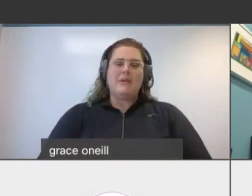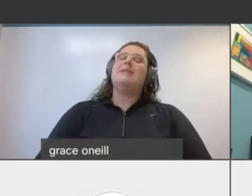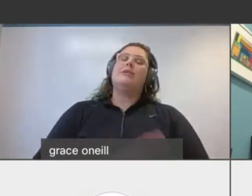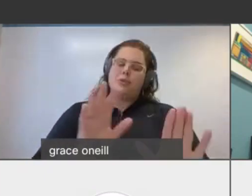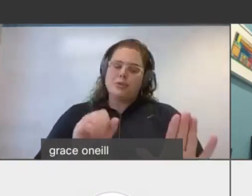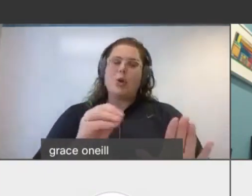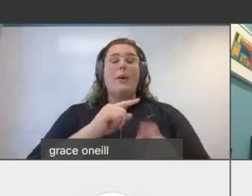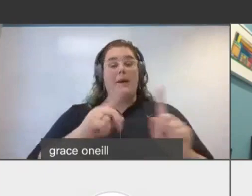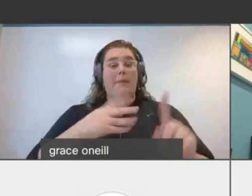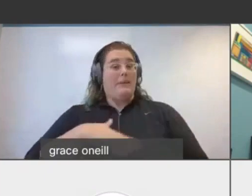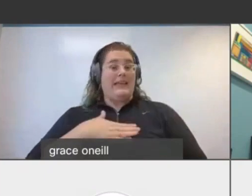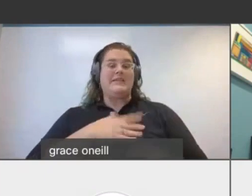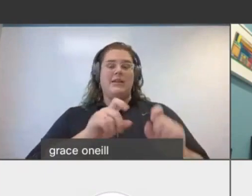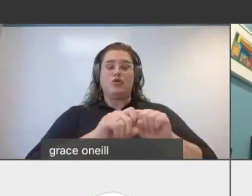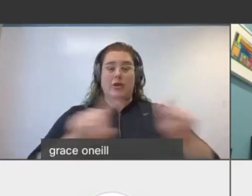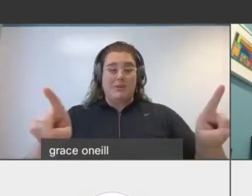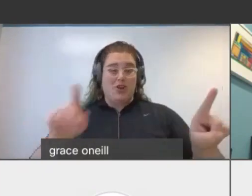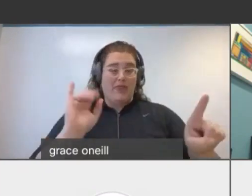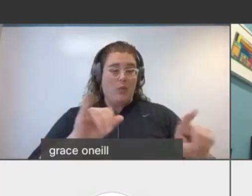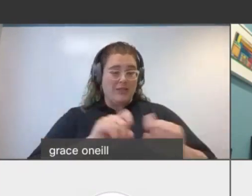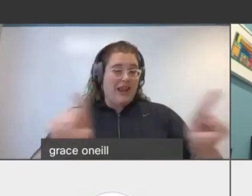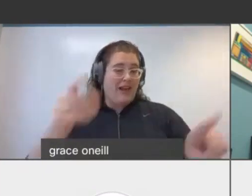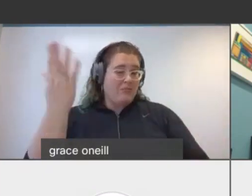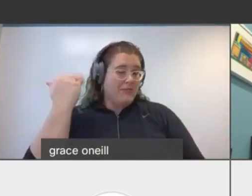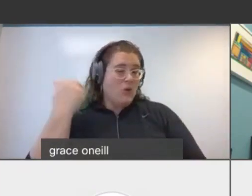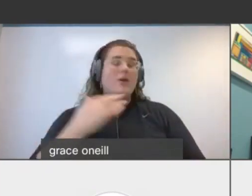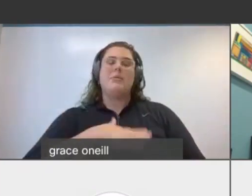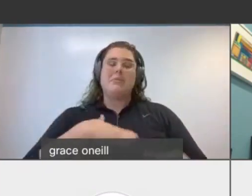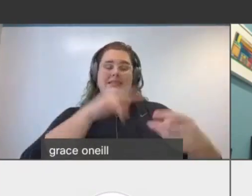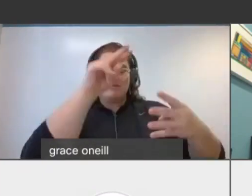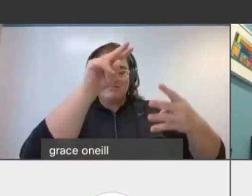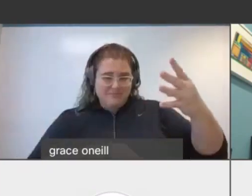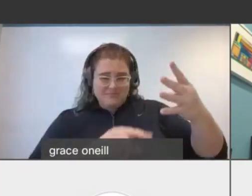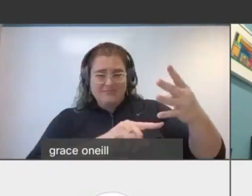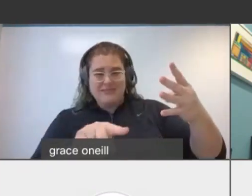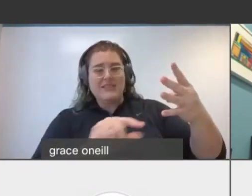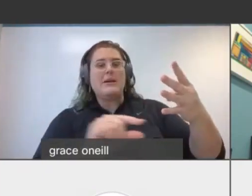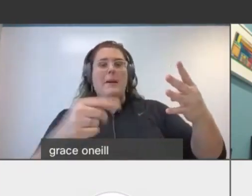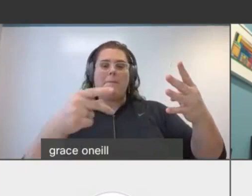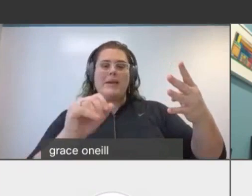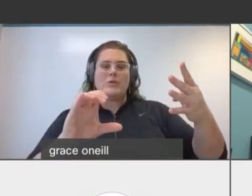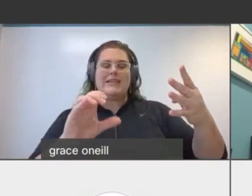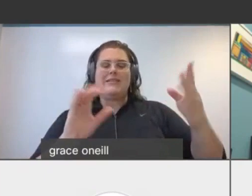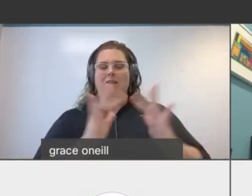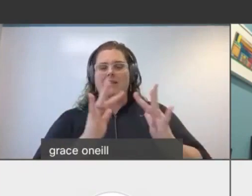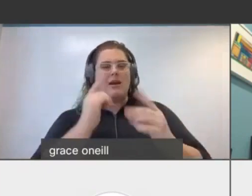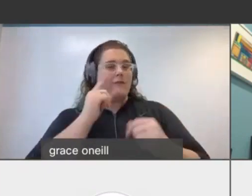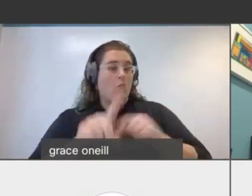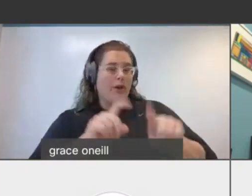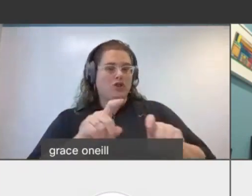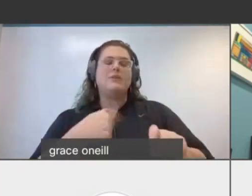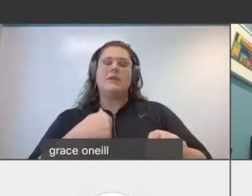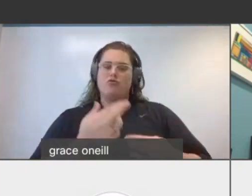that went out, and at the bottom of that, it's identified the contact information for questions.